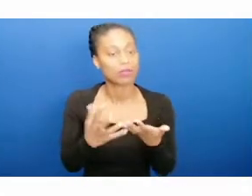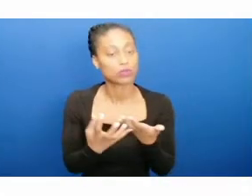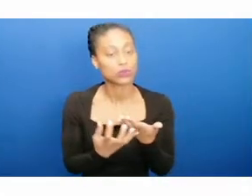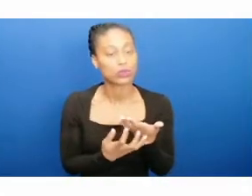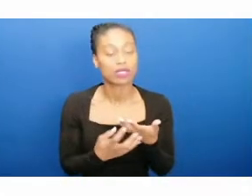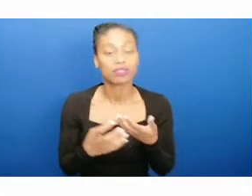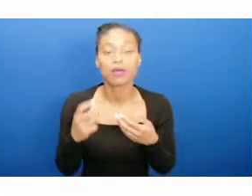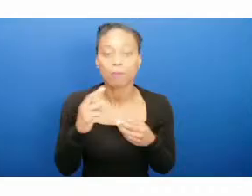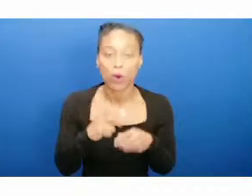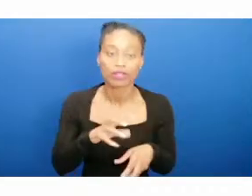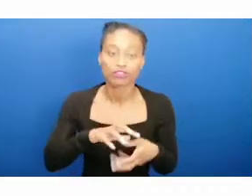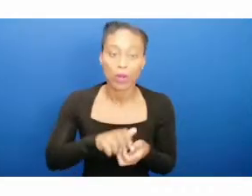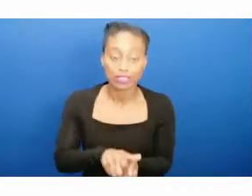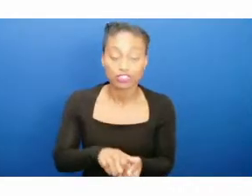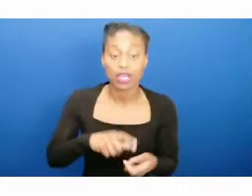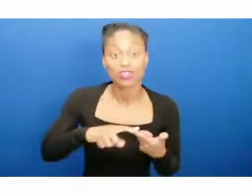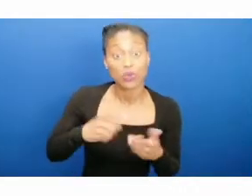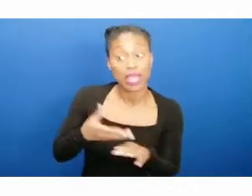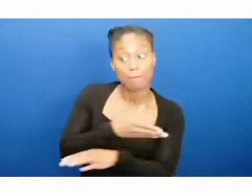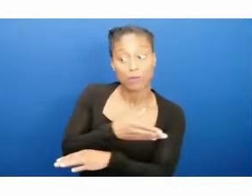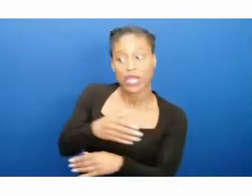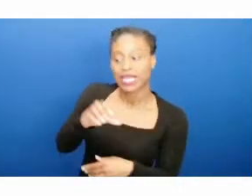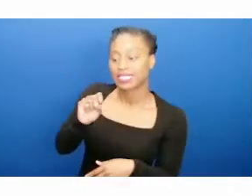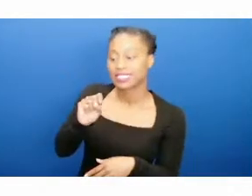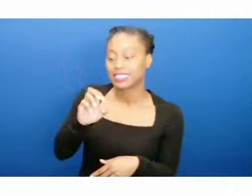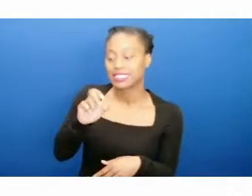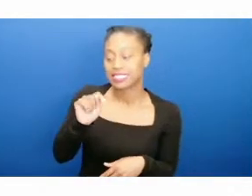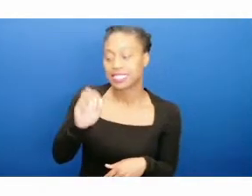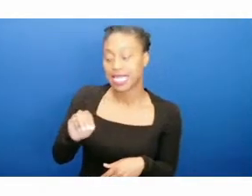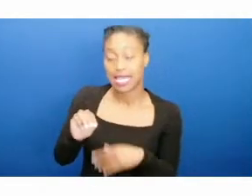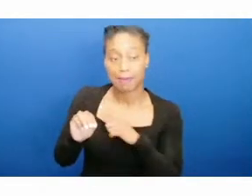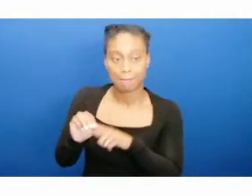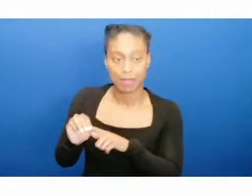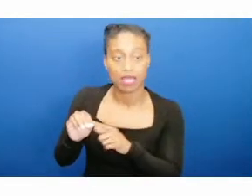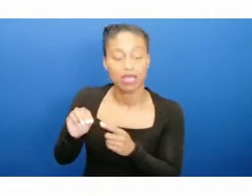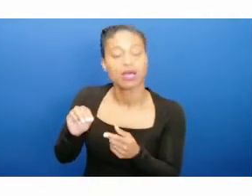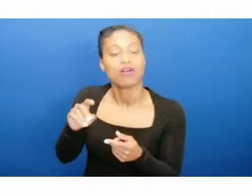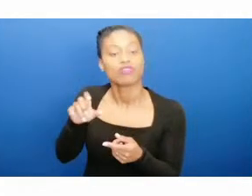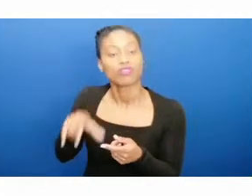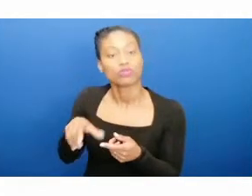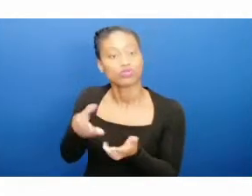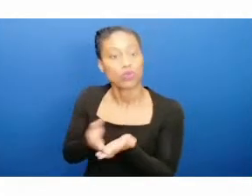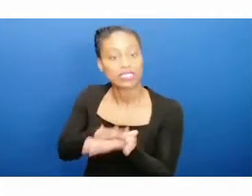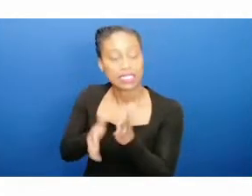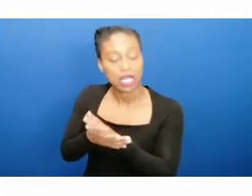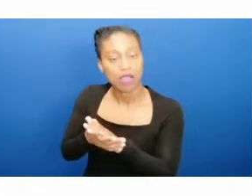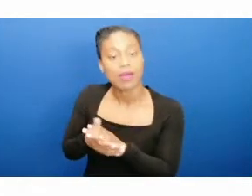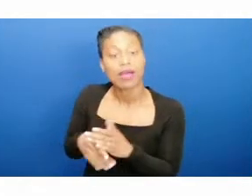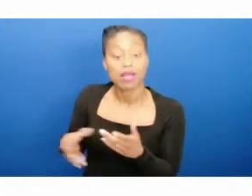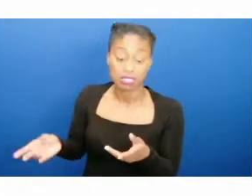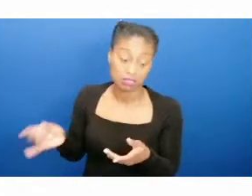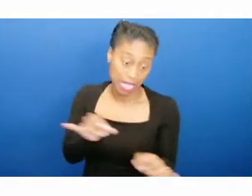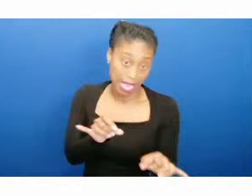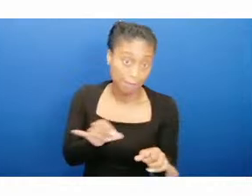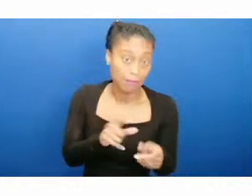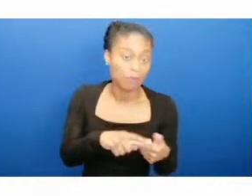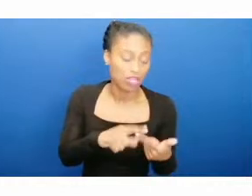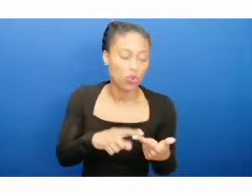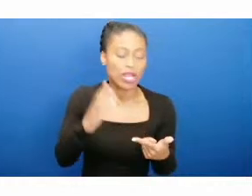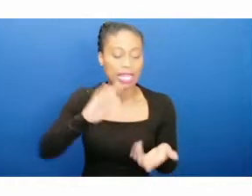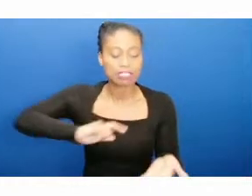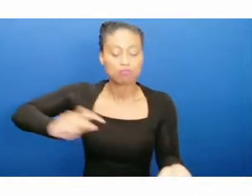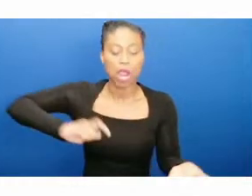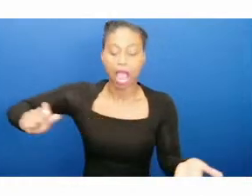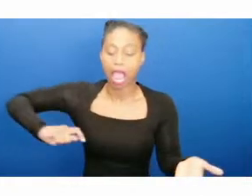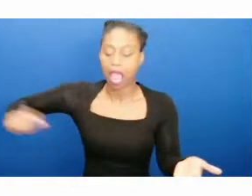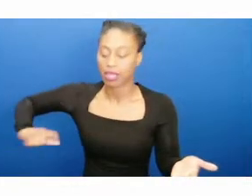to pre-steam the tortillas to get them pliable, and then assemble them in a similar way. And you want to spray a baking sheet with